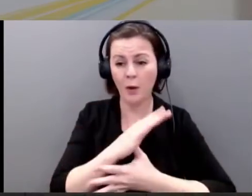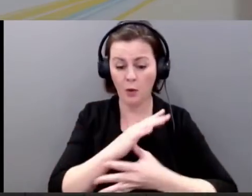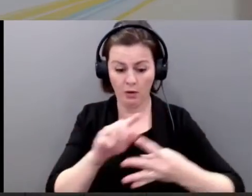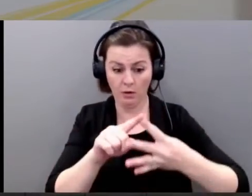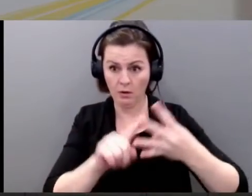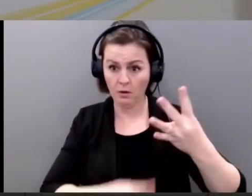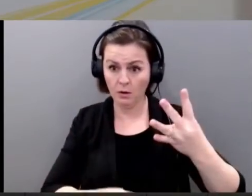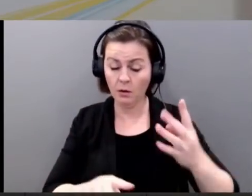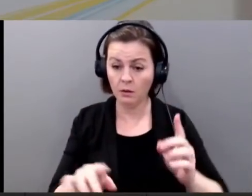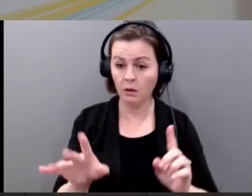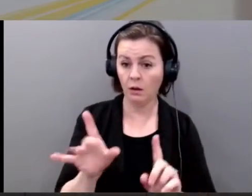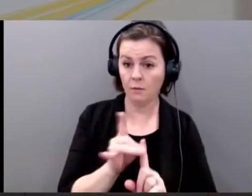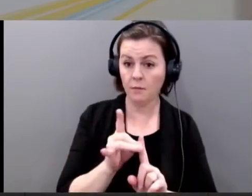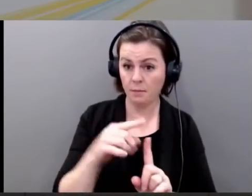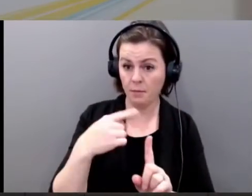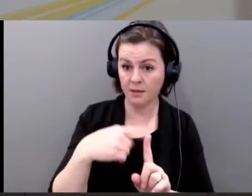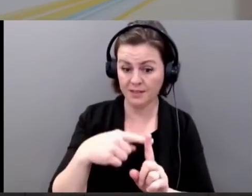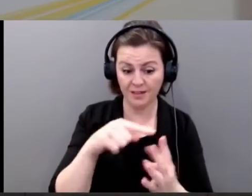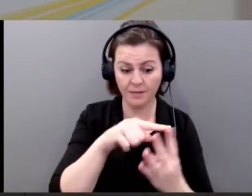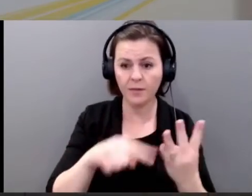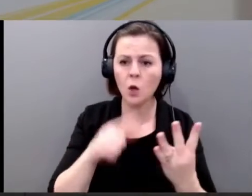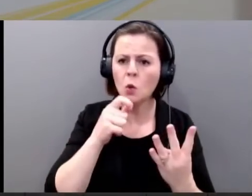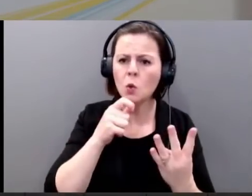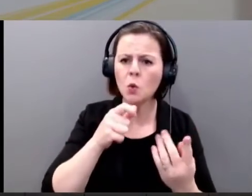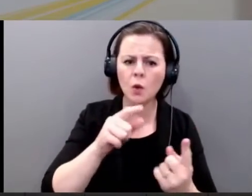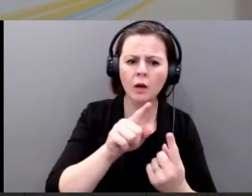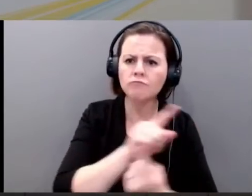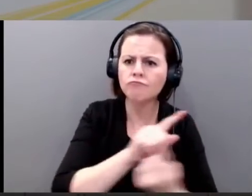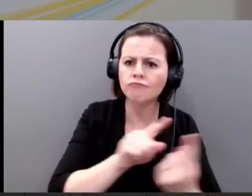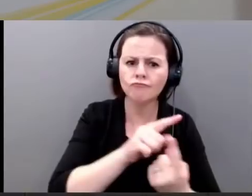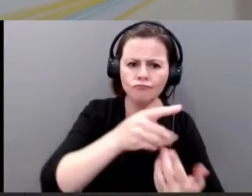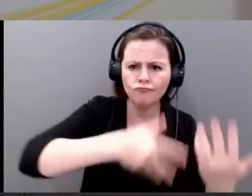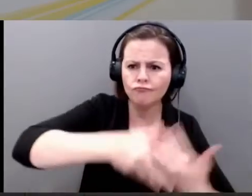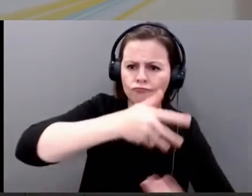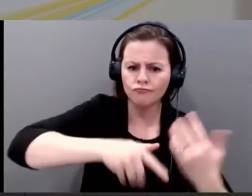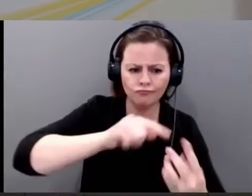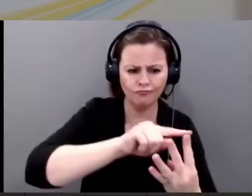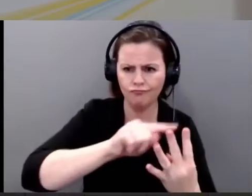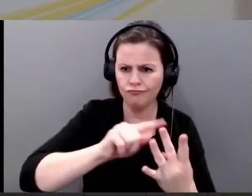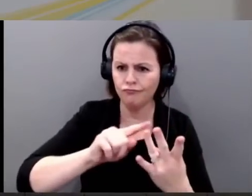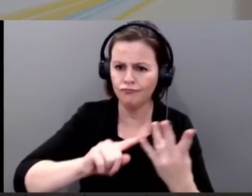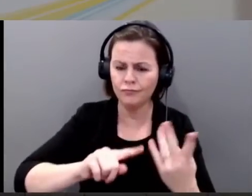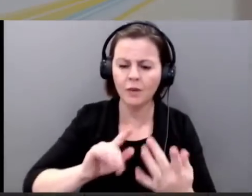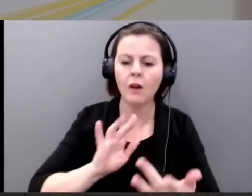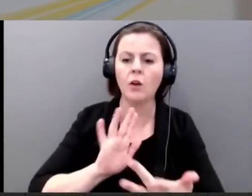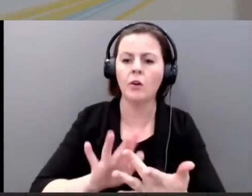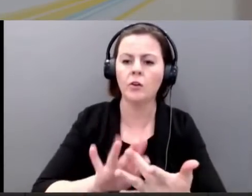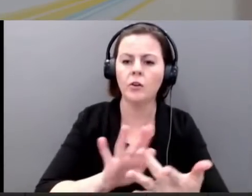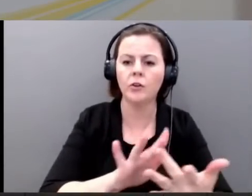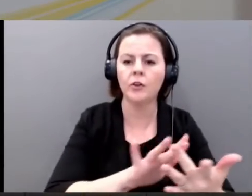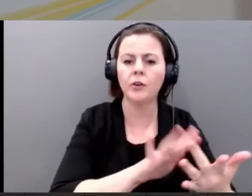for all close contacts to be tested. Public